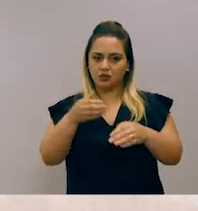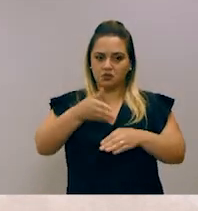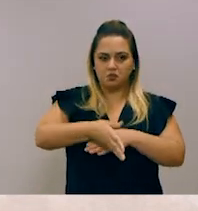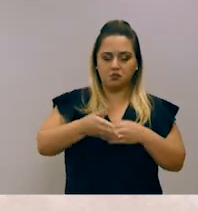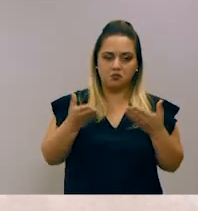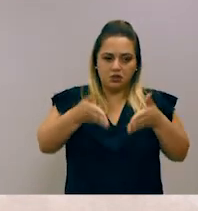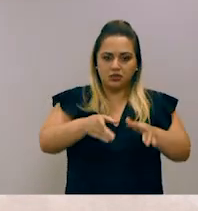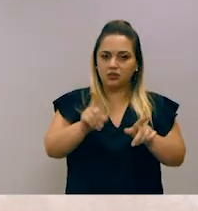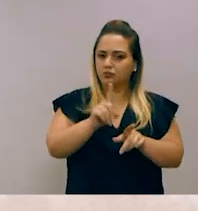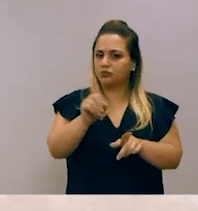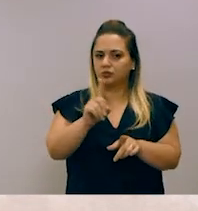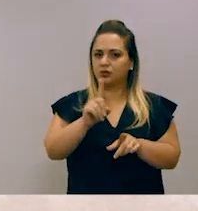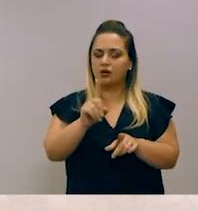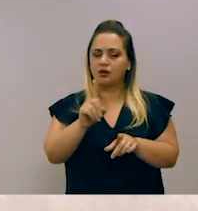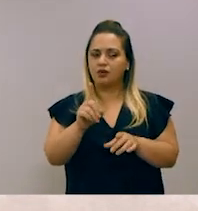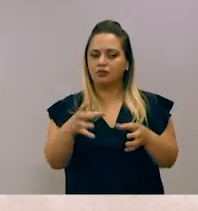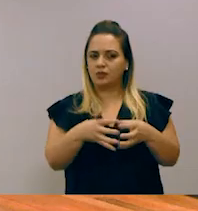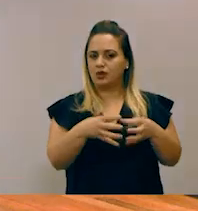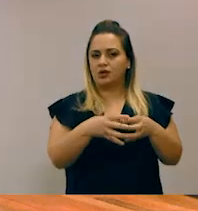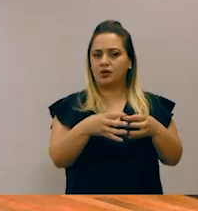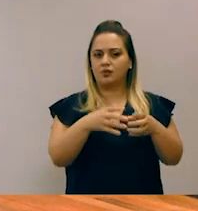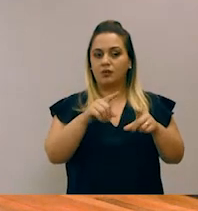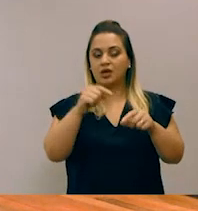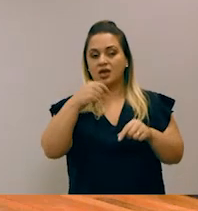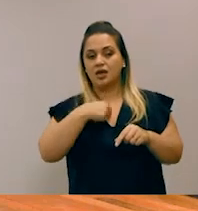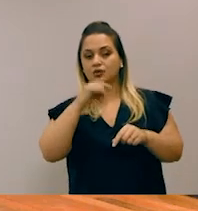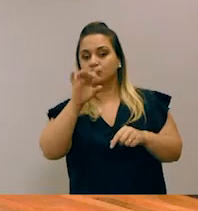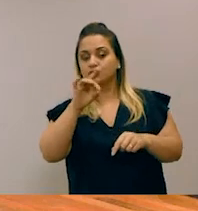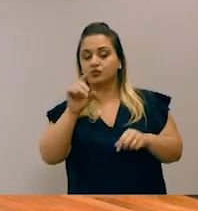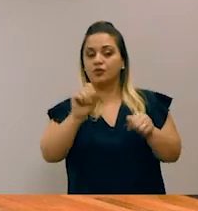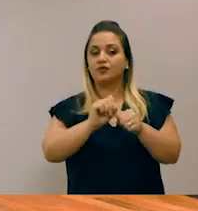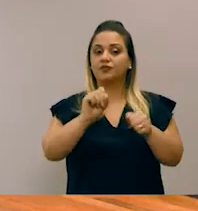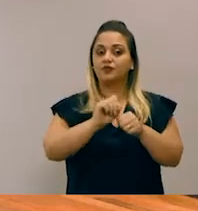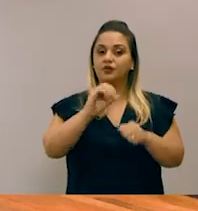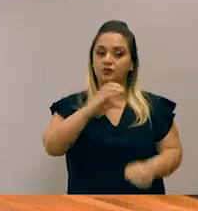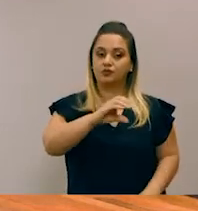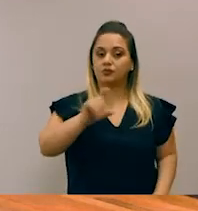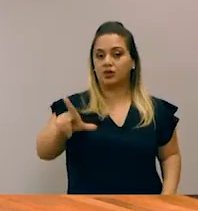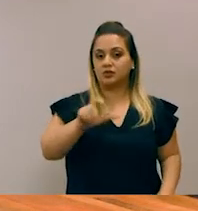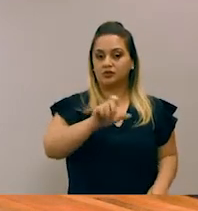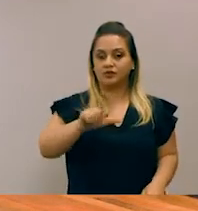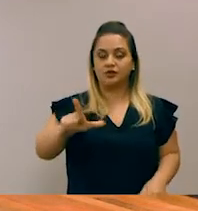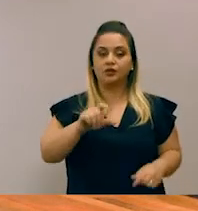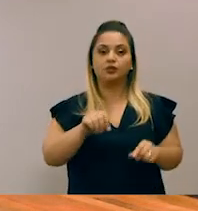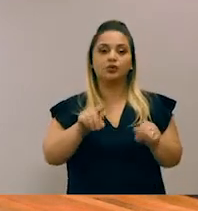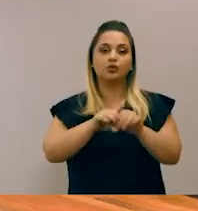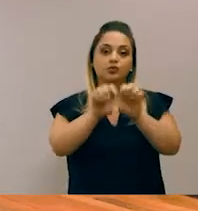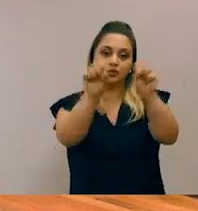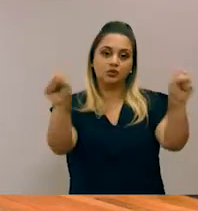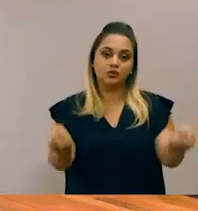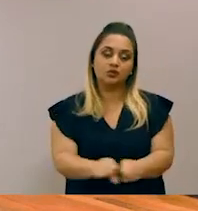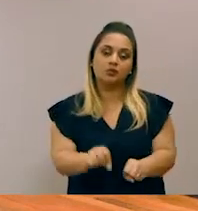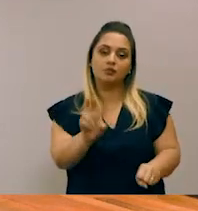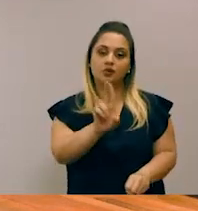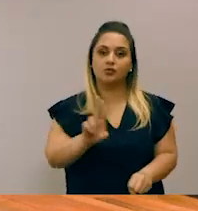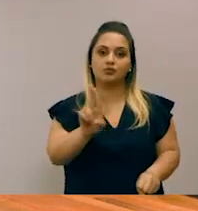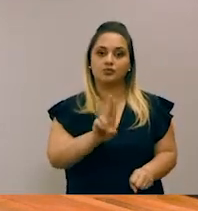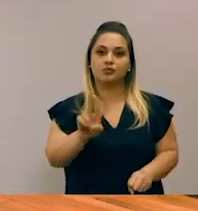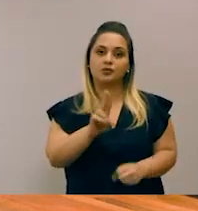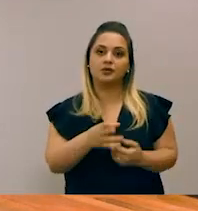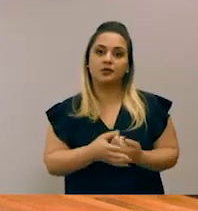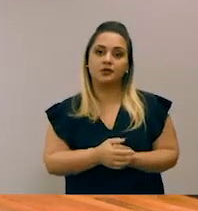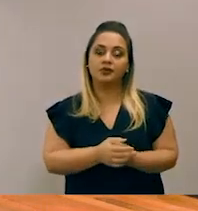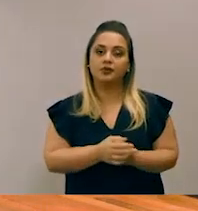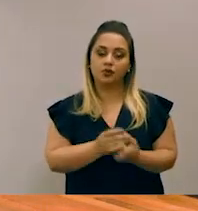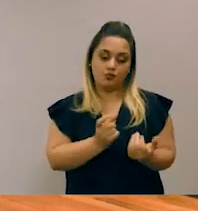ETC system, and I'm not part of the team that developed it, but I just made the classifier that this system